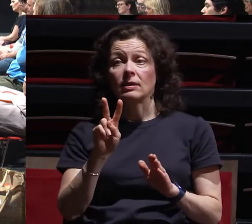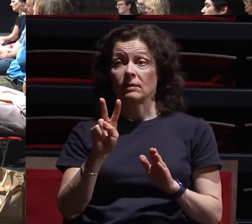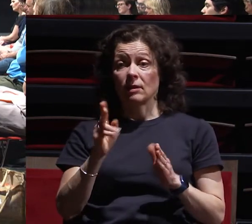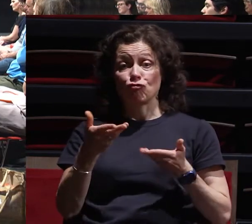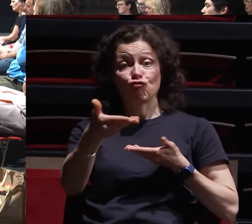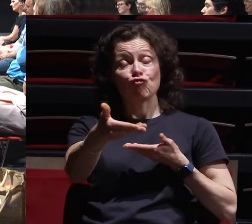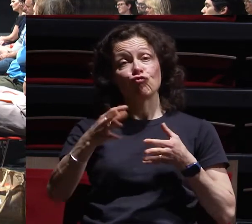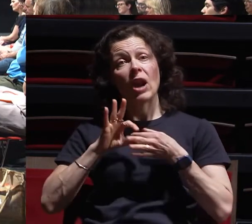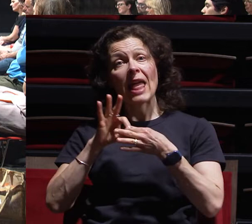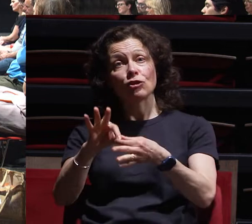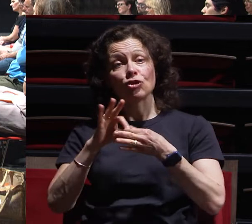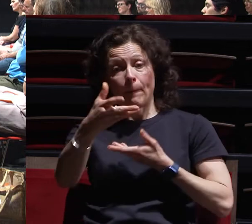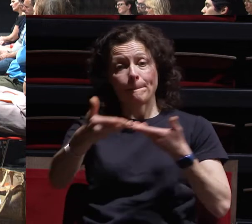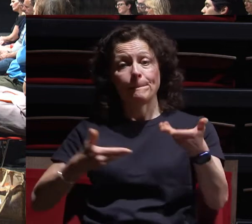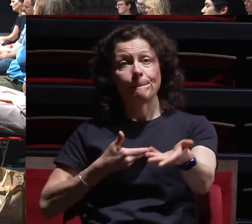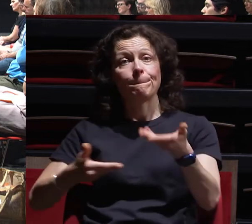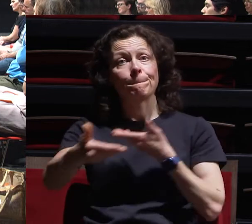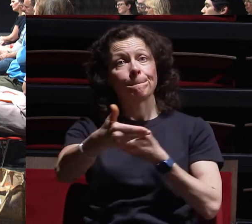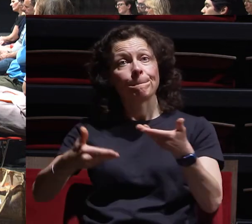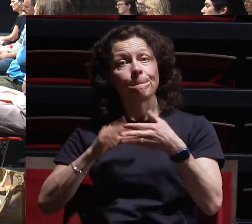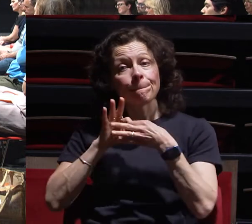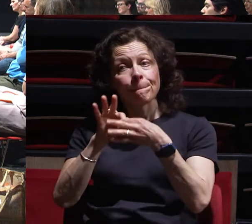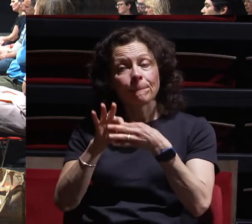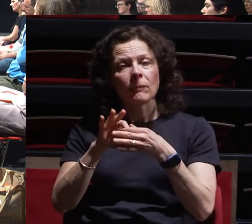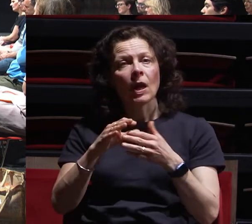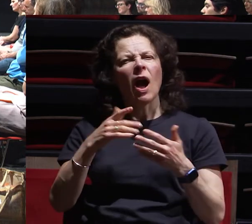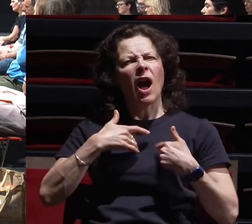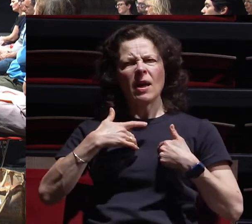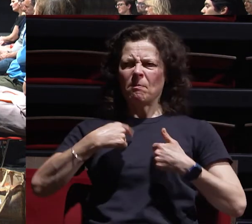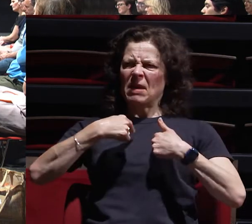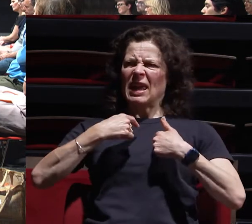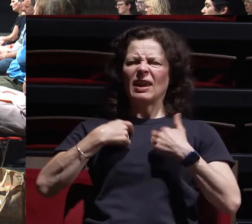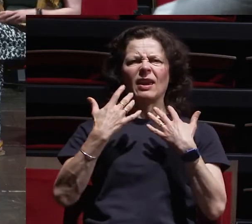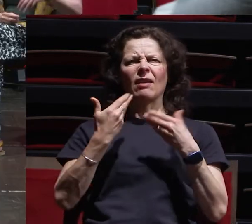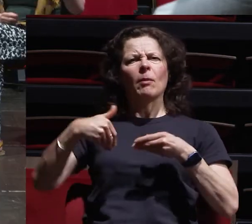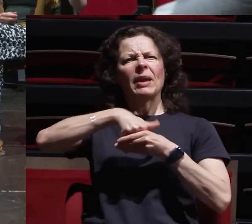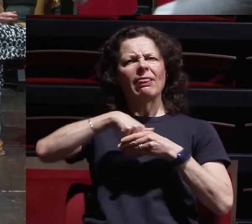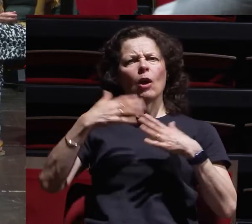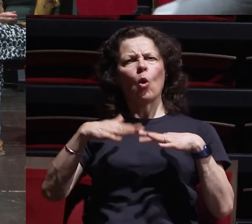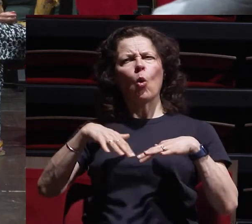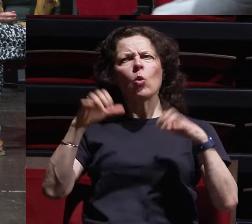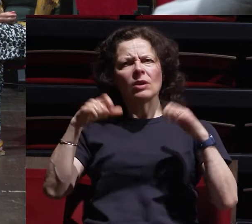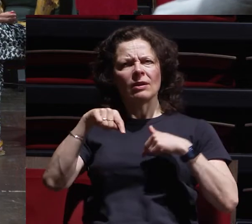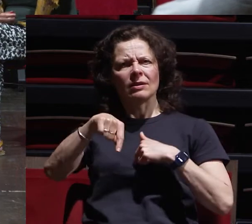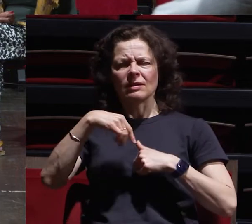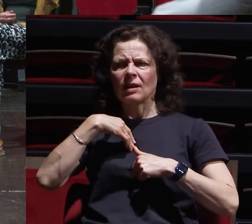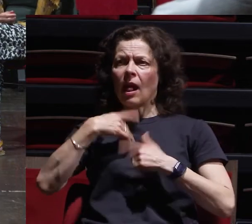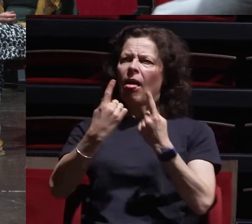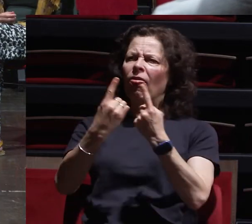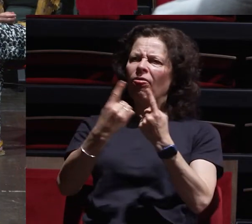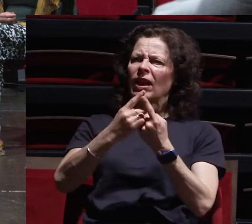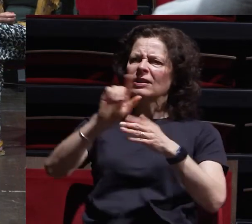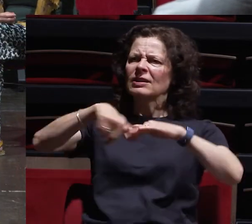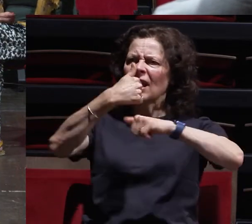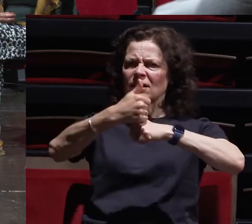a two-way relationship, and there has to be respect there. I get cross as an audience member if I feel like certain things have been set up within a